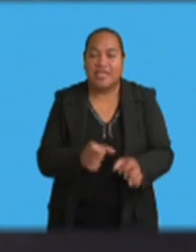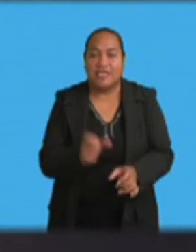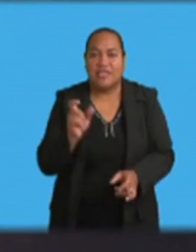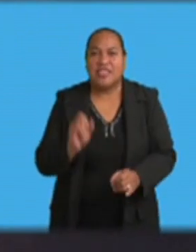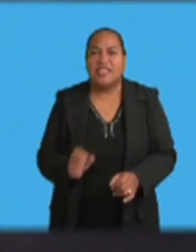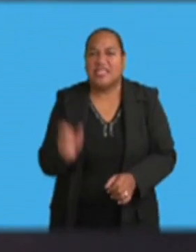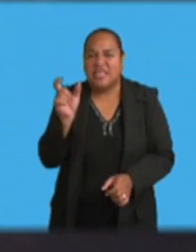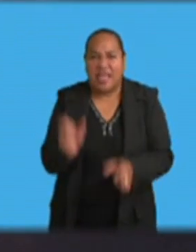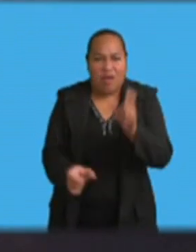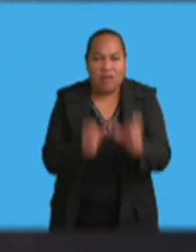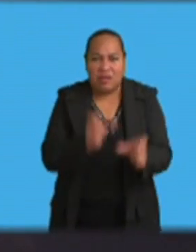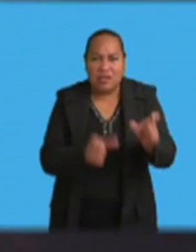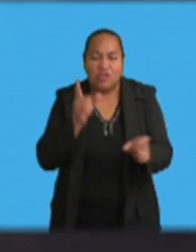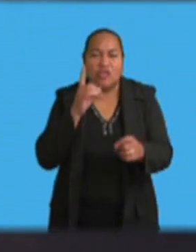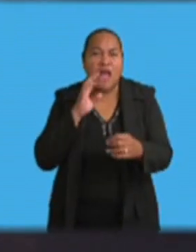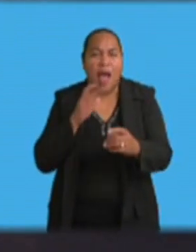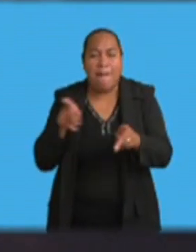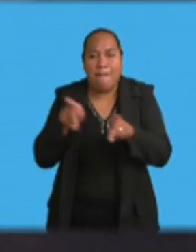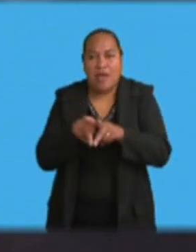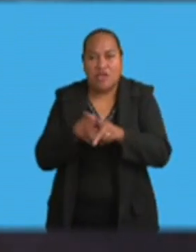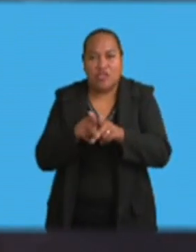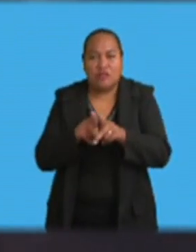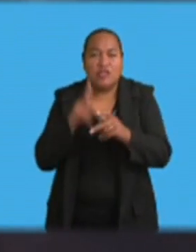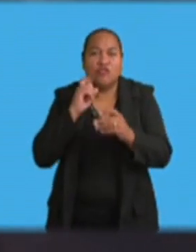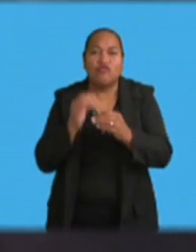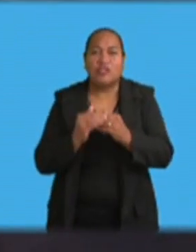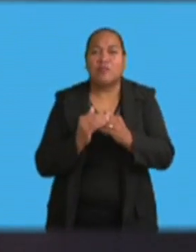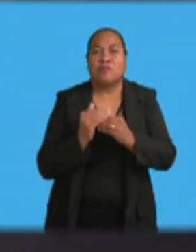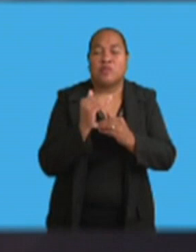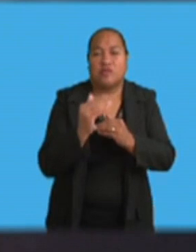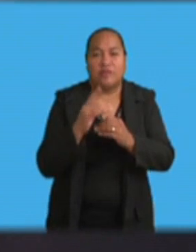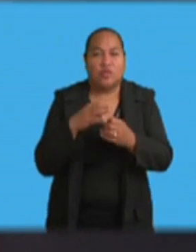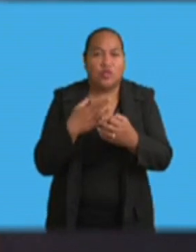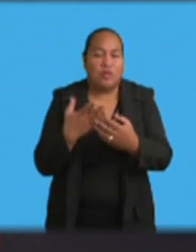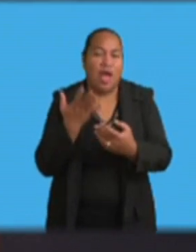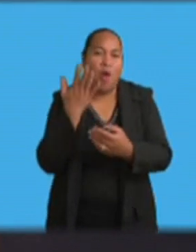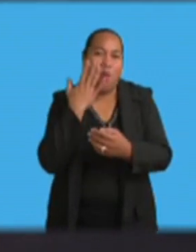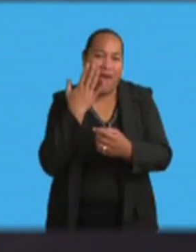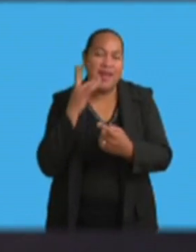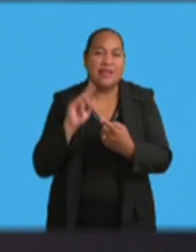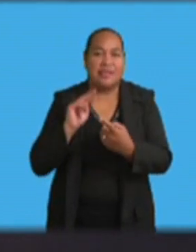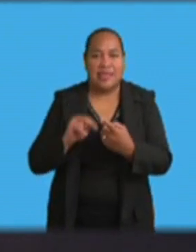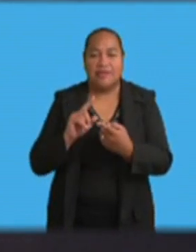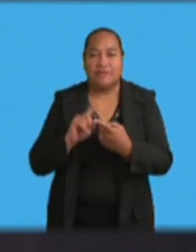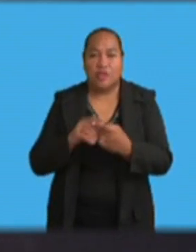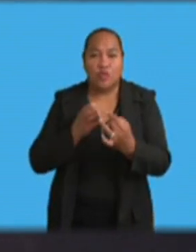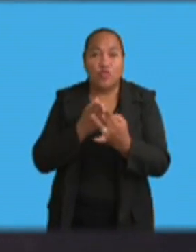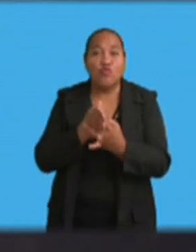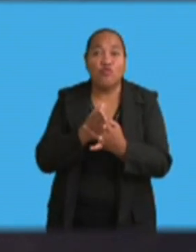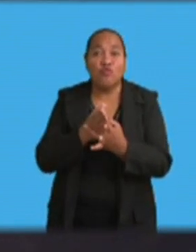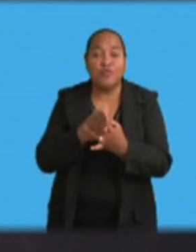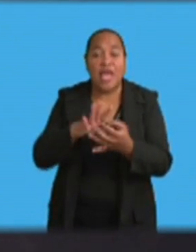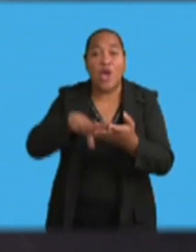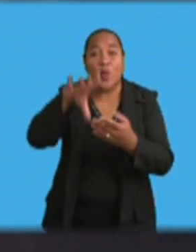our partnership to enhance and improve the Ministry's role in raising awareness through educational